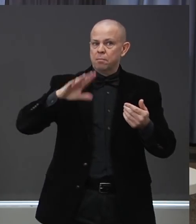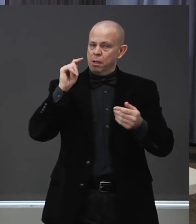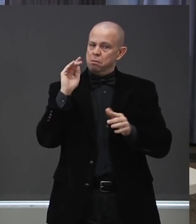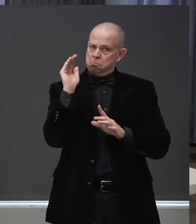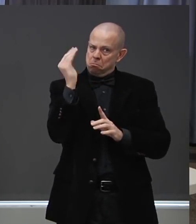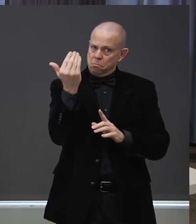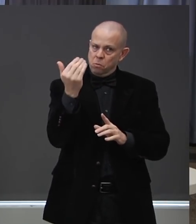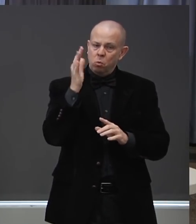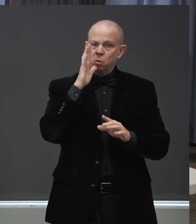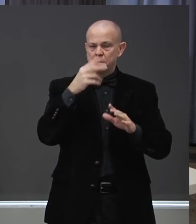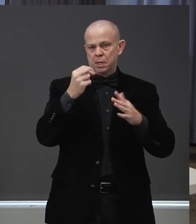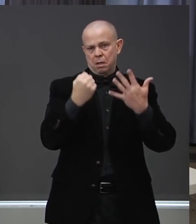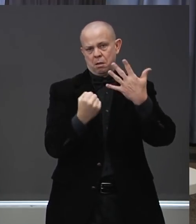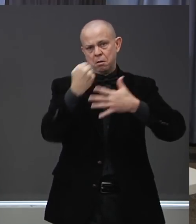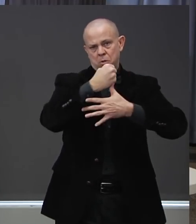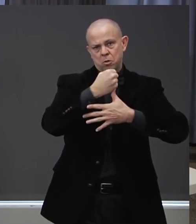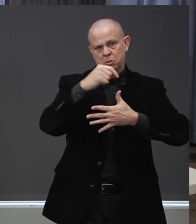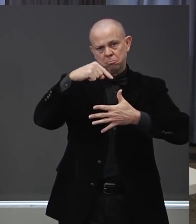hearing.